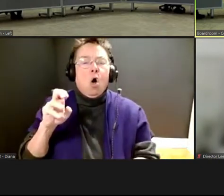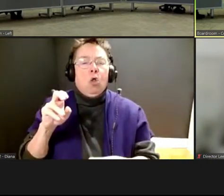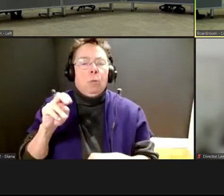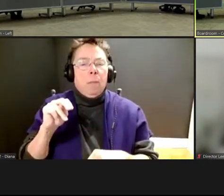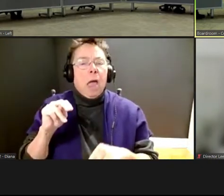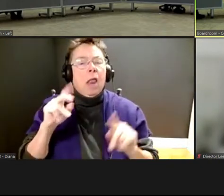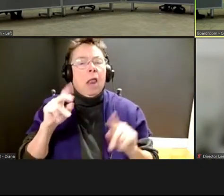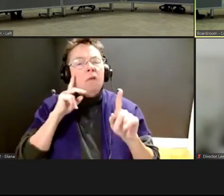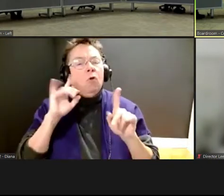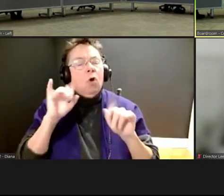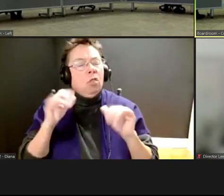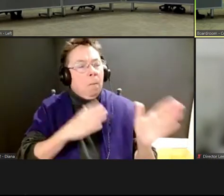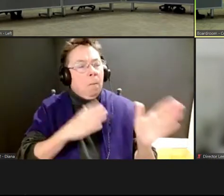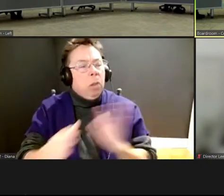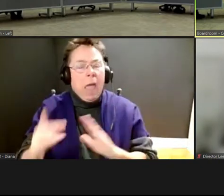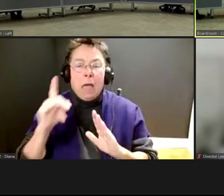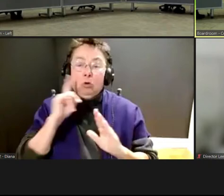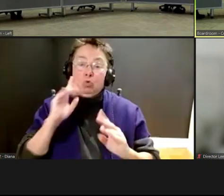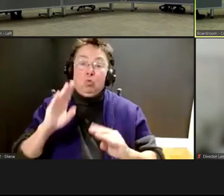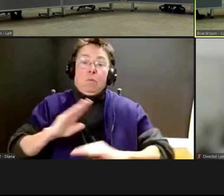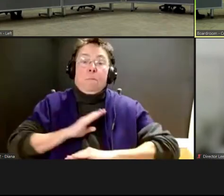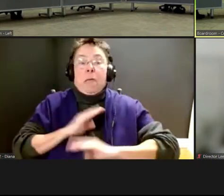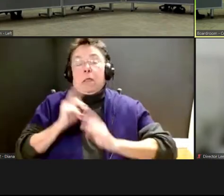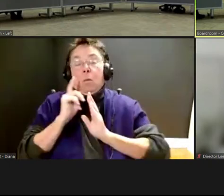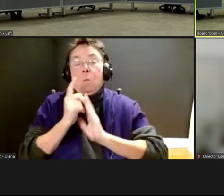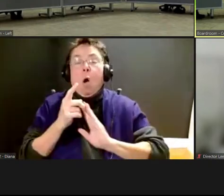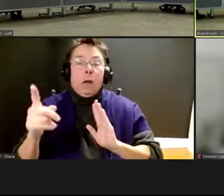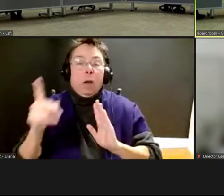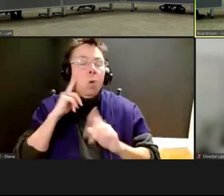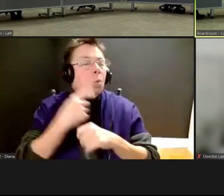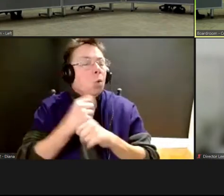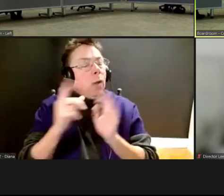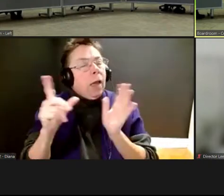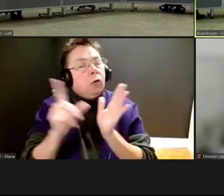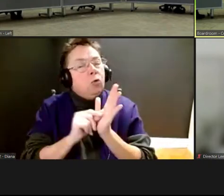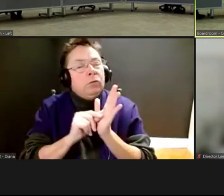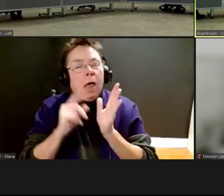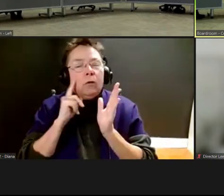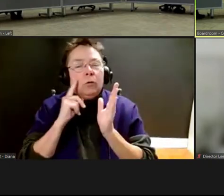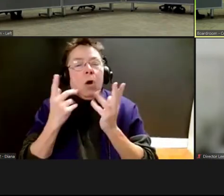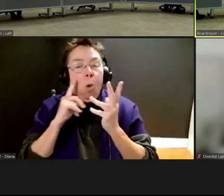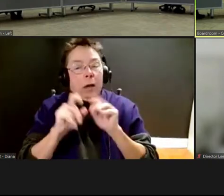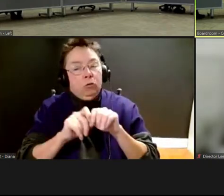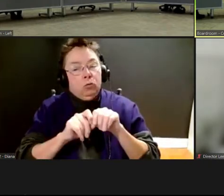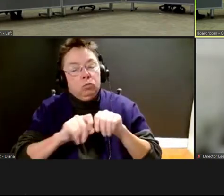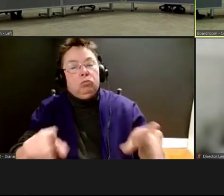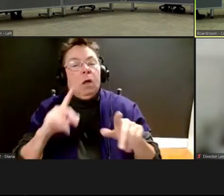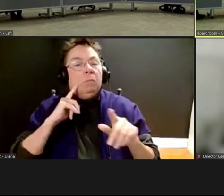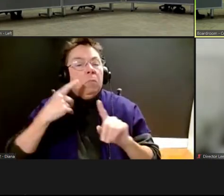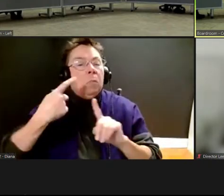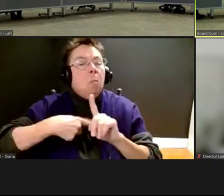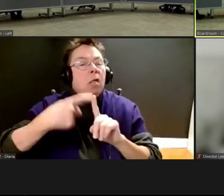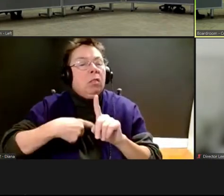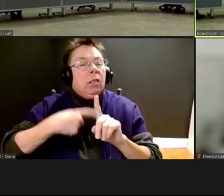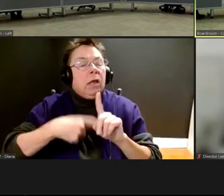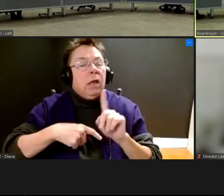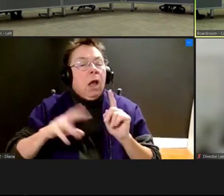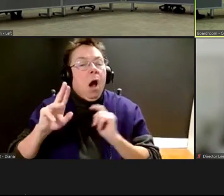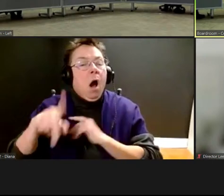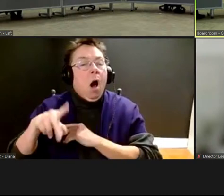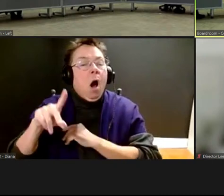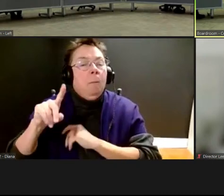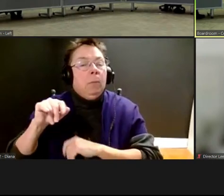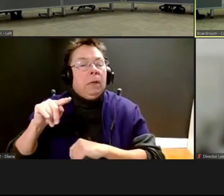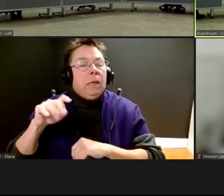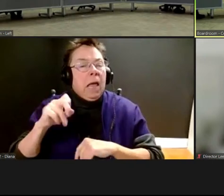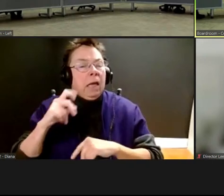plan. There is a newsletter that we are creating and have created that provide monthly updates on the plan, which will also be shared with